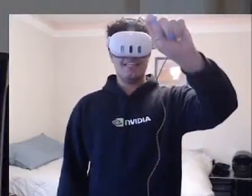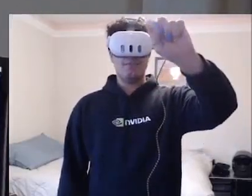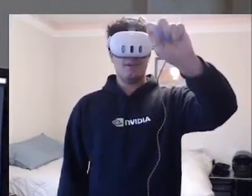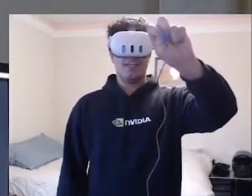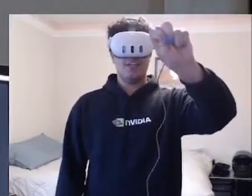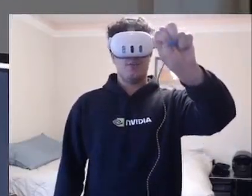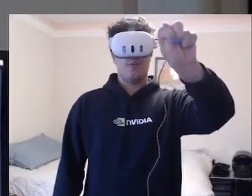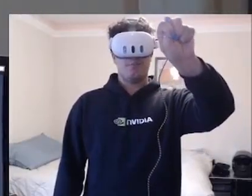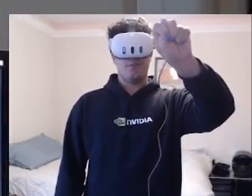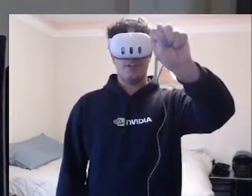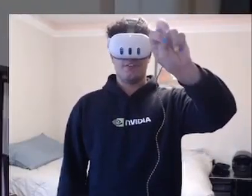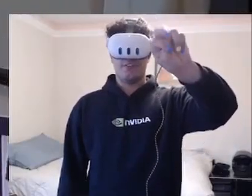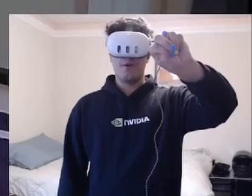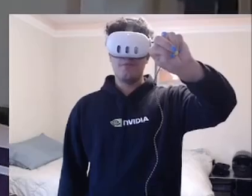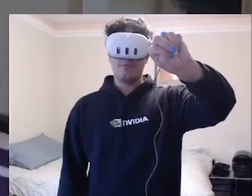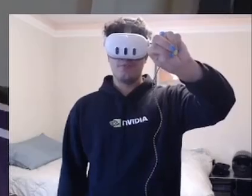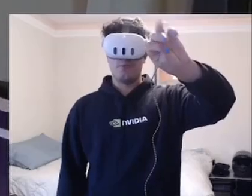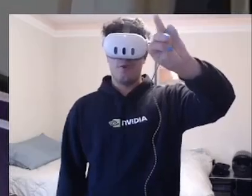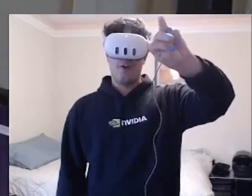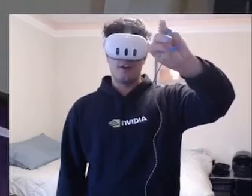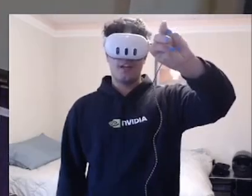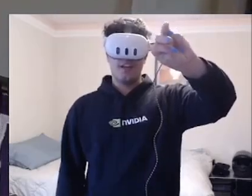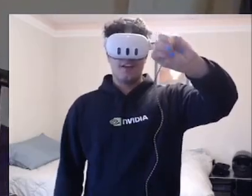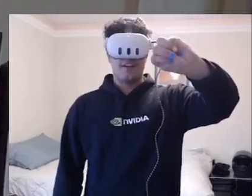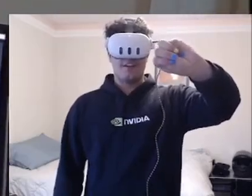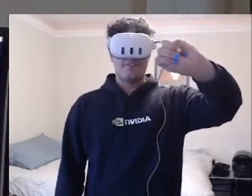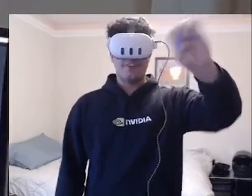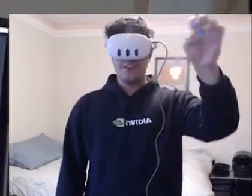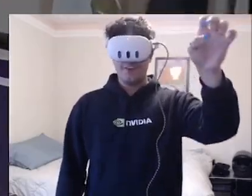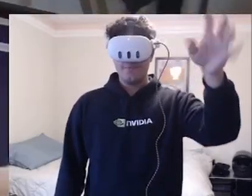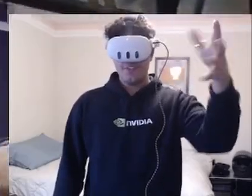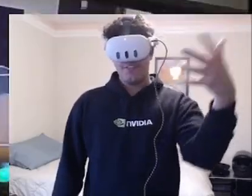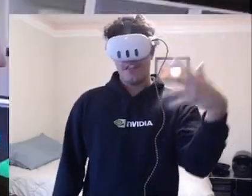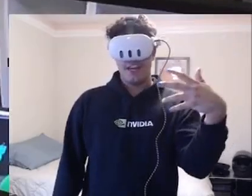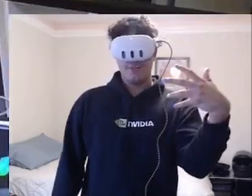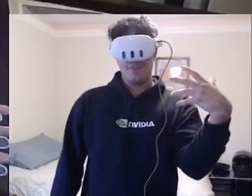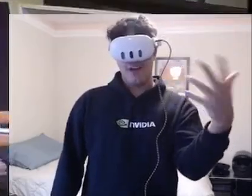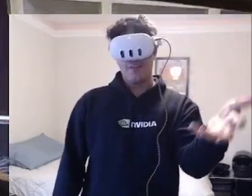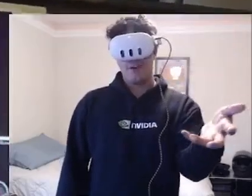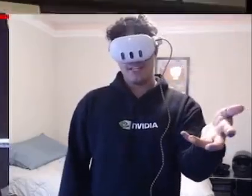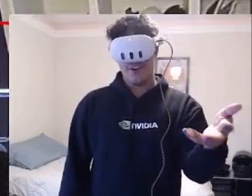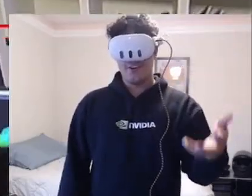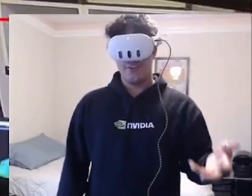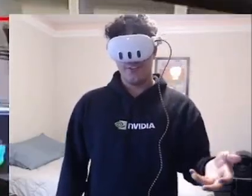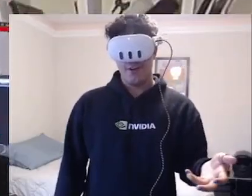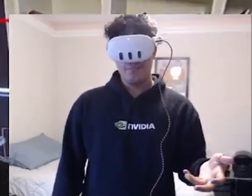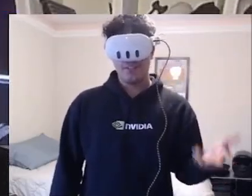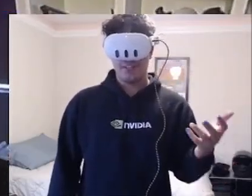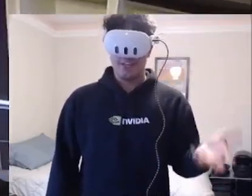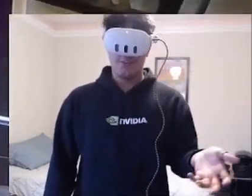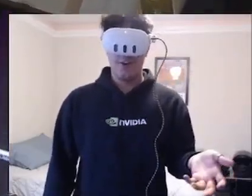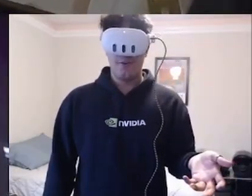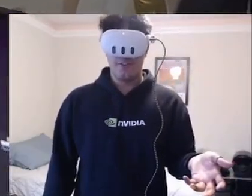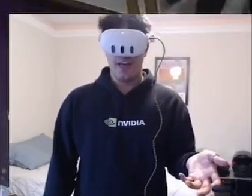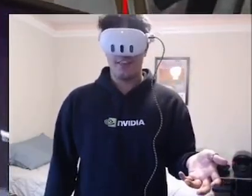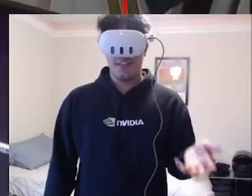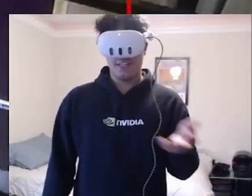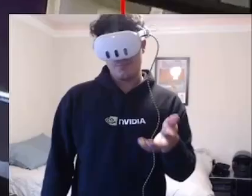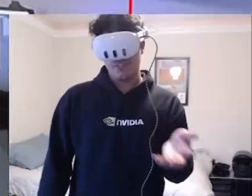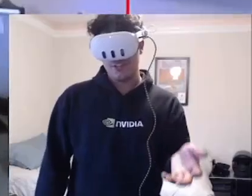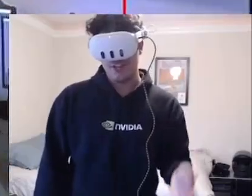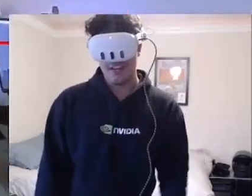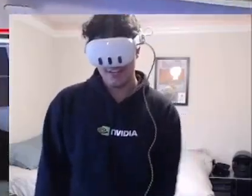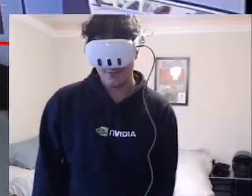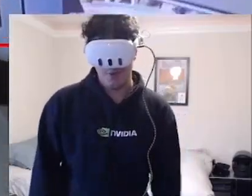a T but you're putting your thumb through the wrong finger, then it would vibrate on your thumb to let you know that